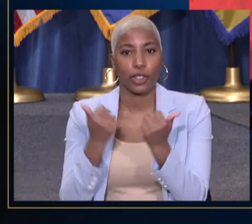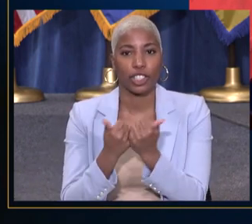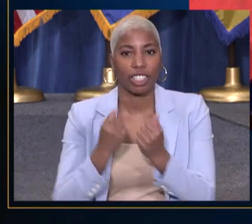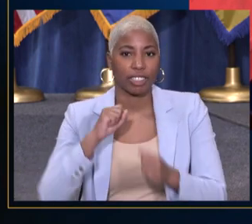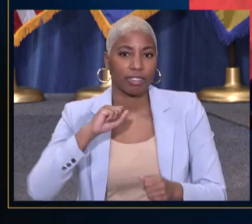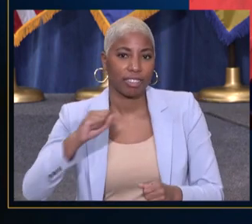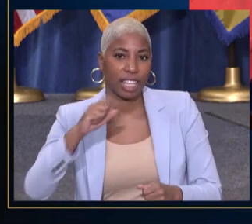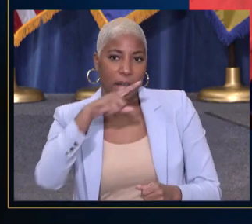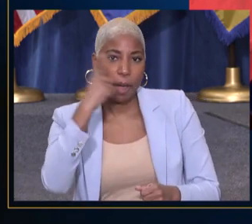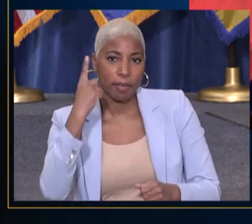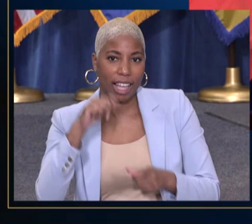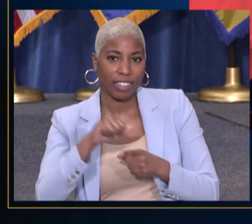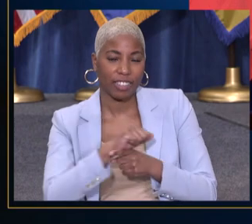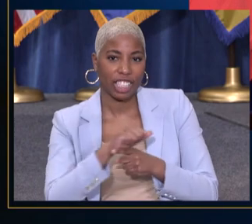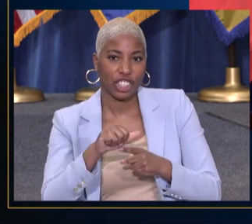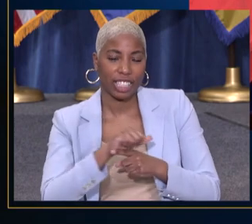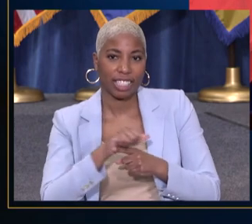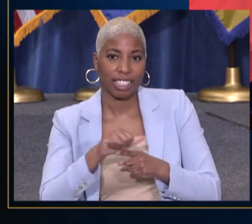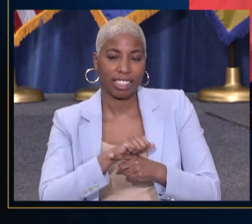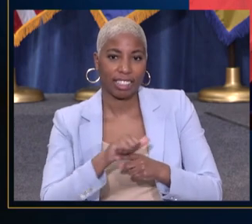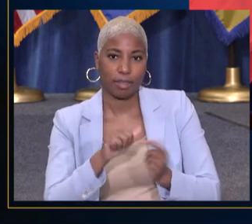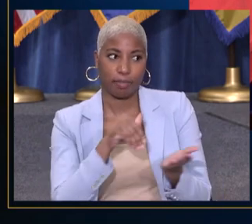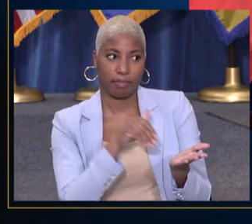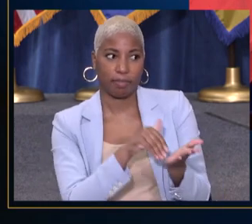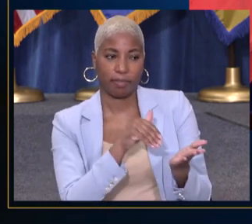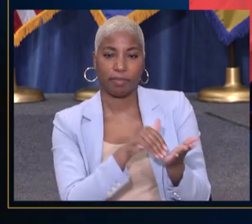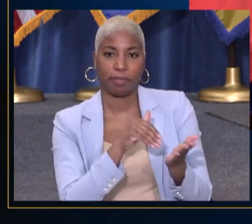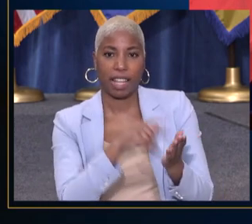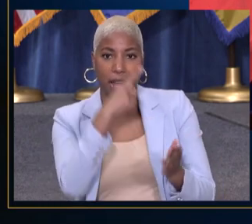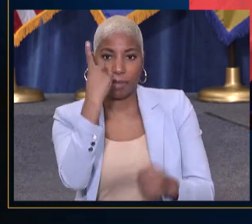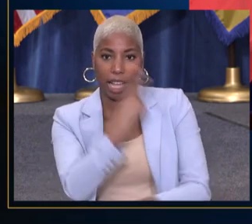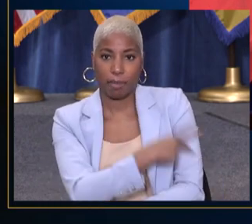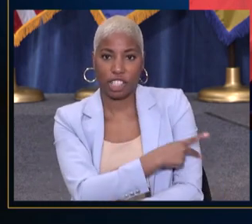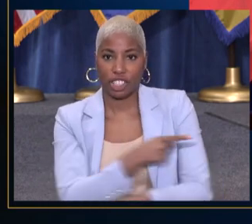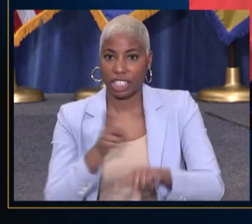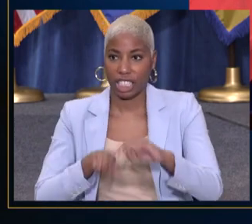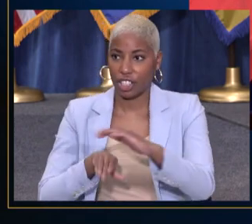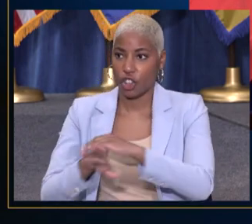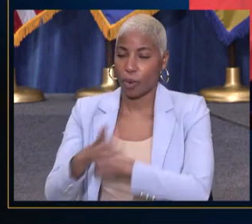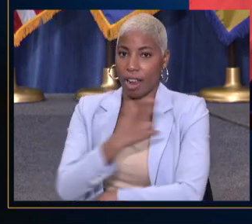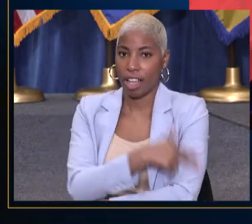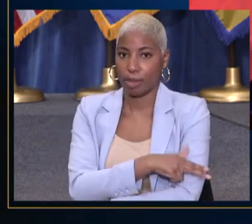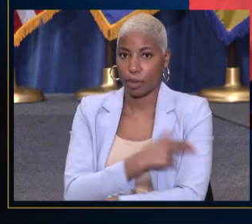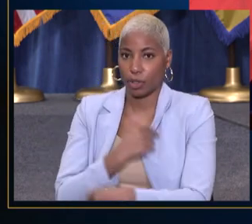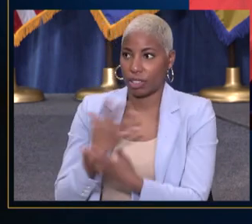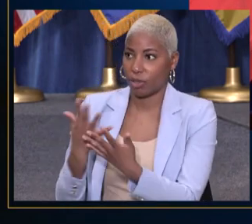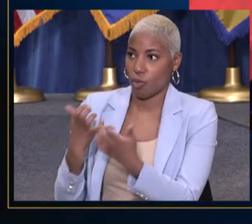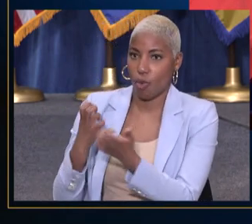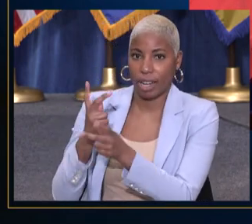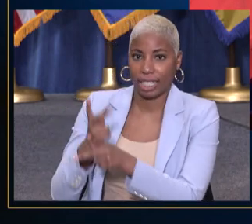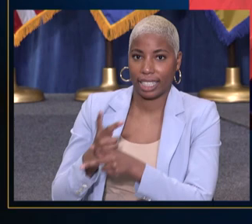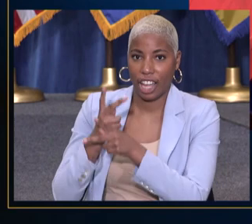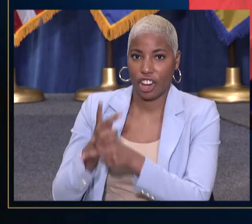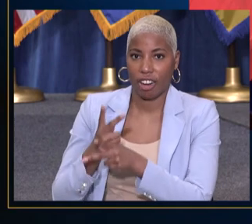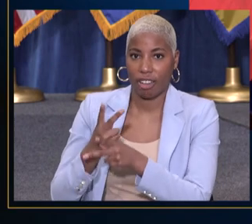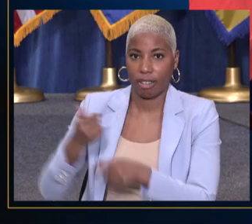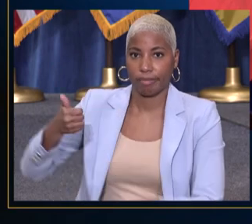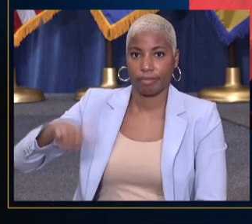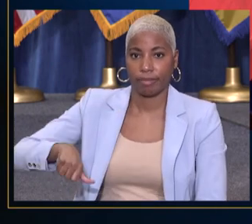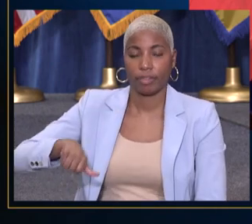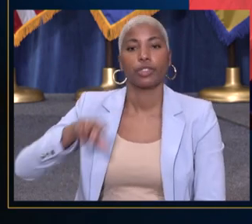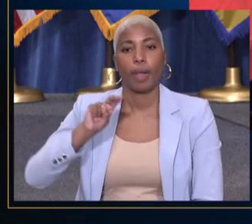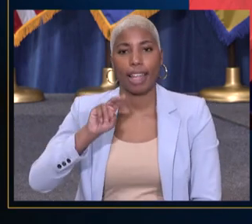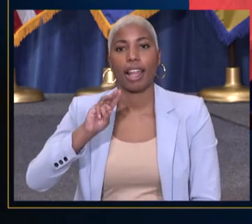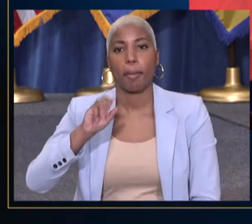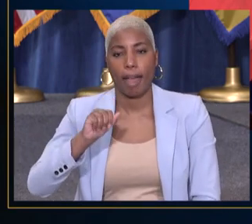Black physicians practice, and Black patients could not go to hospitals and get care. And so that's what the NMA was